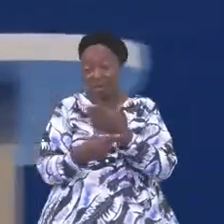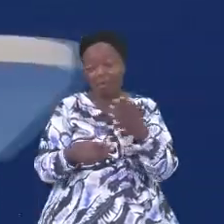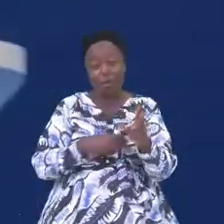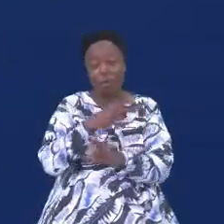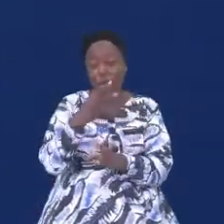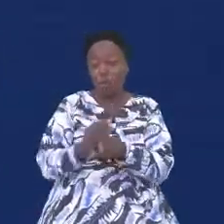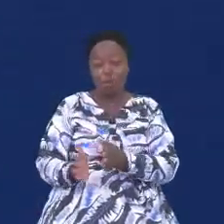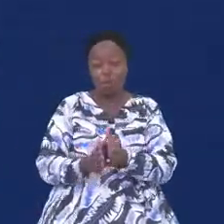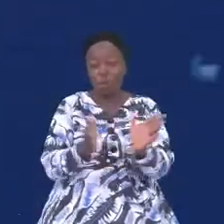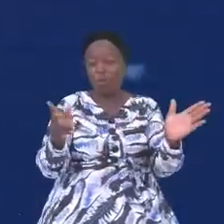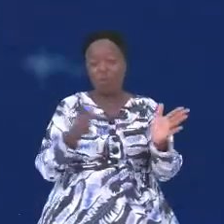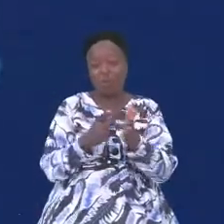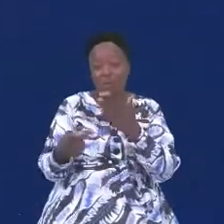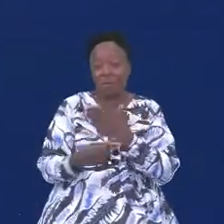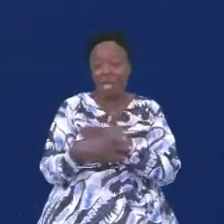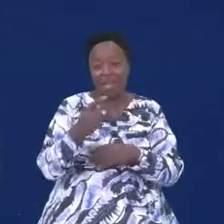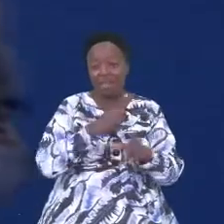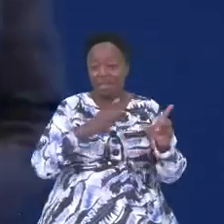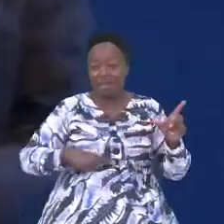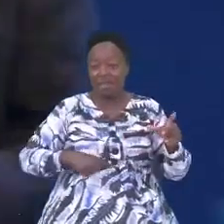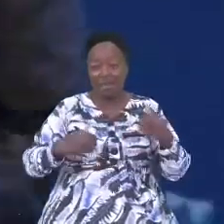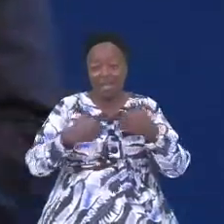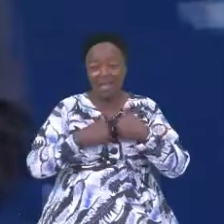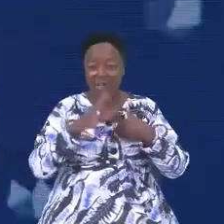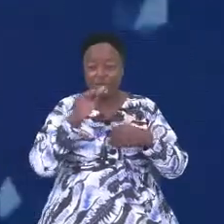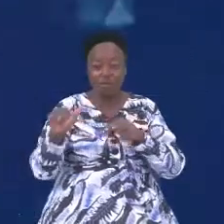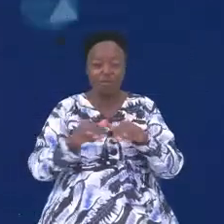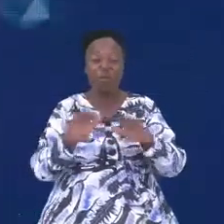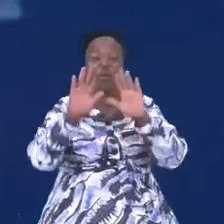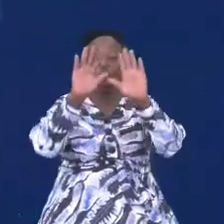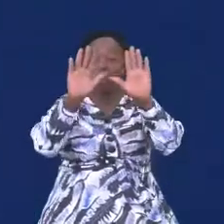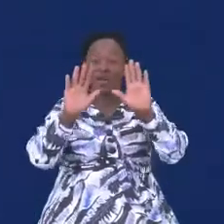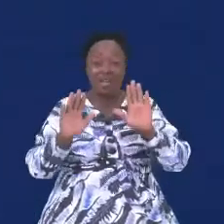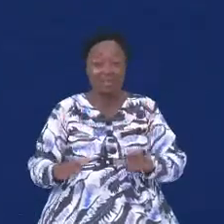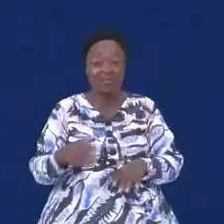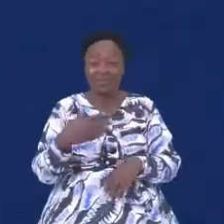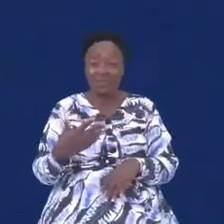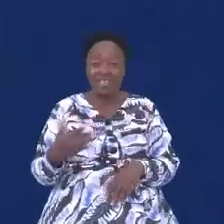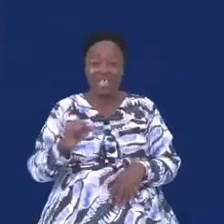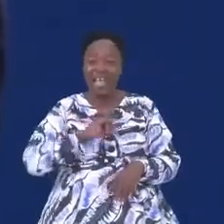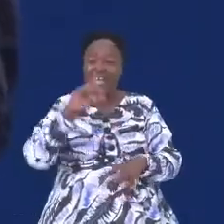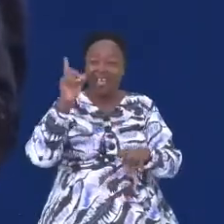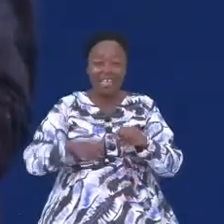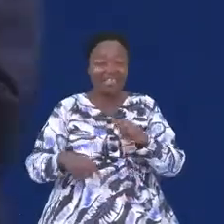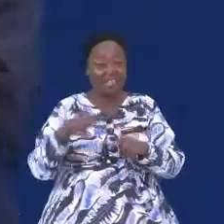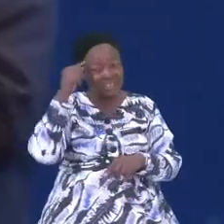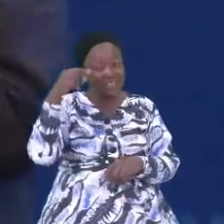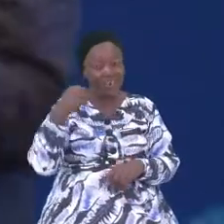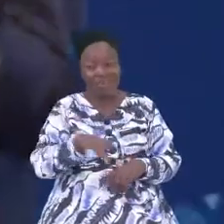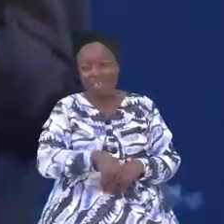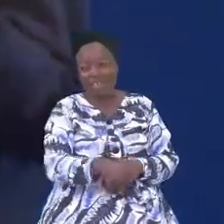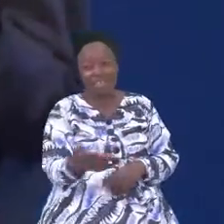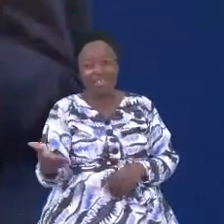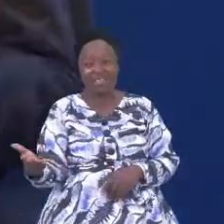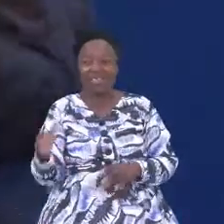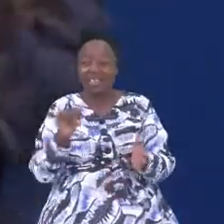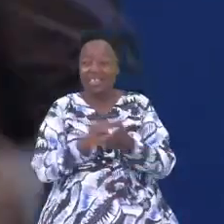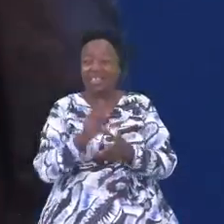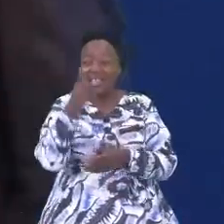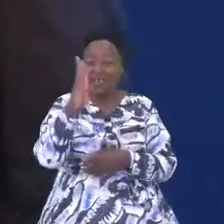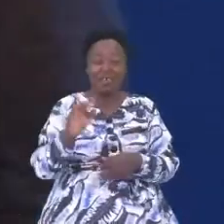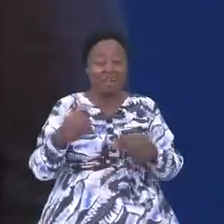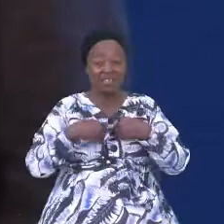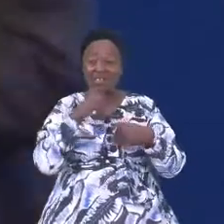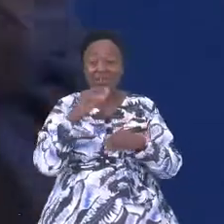and the Lord has been doing wonderful things. I cannot think of anything that God has